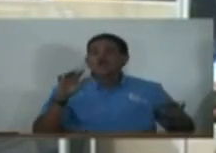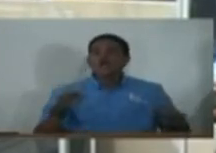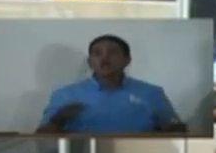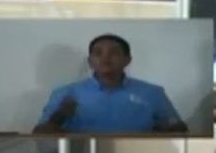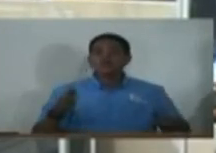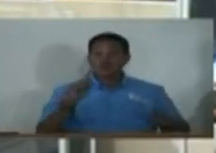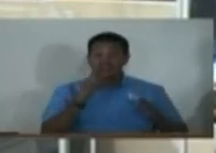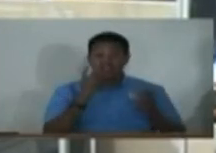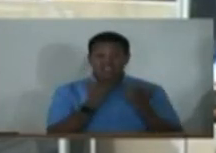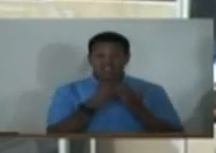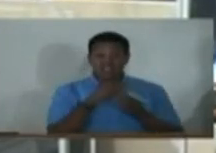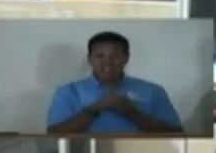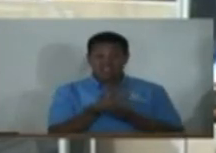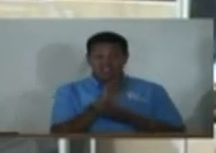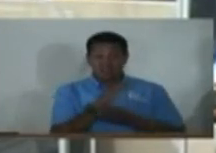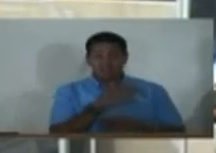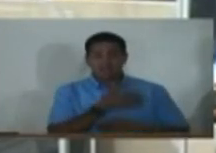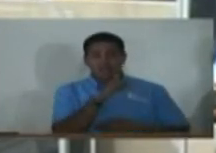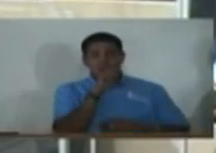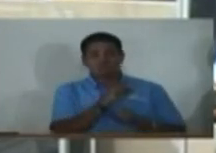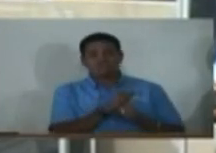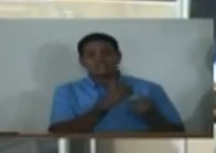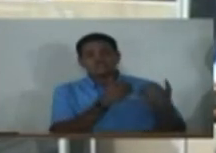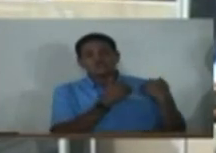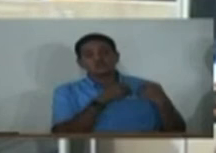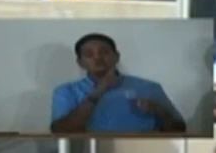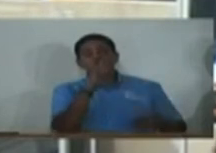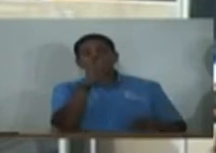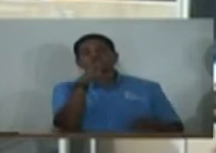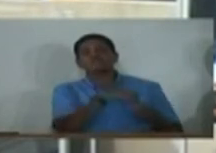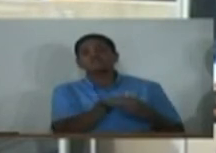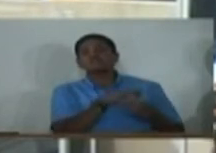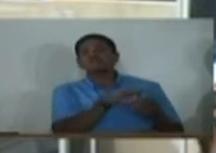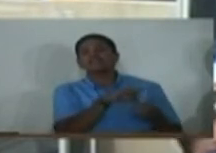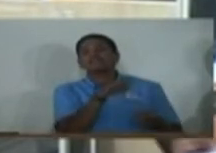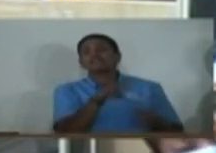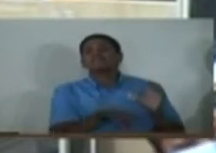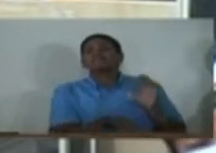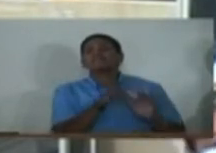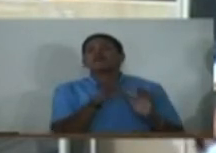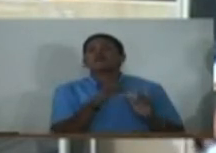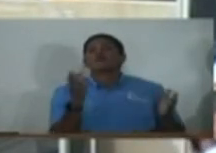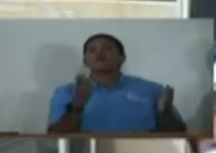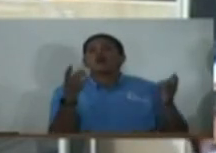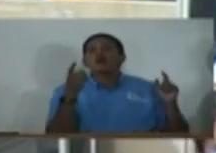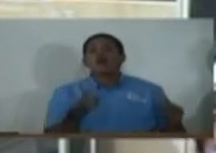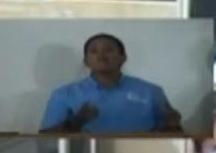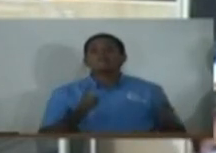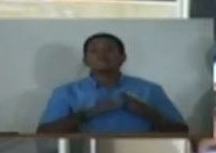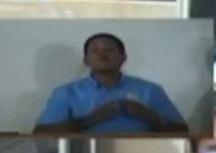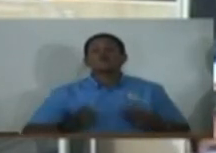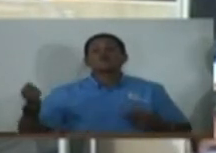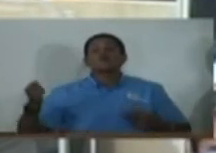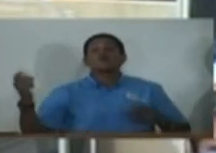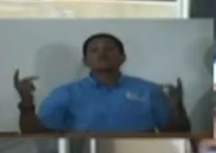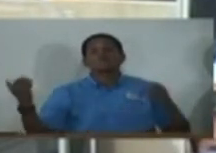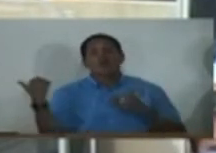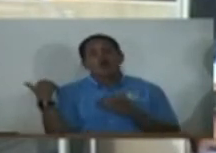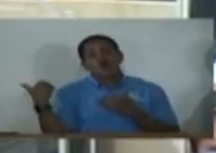complicit, it is my duty to be truthful about it, to find out what has happened, and hold people to